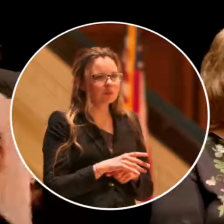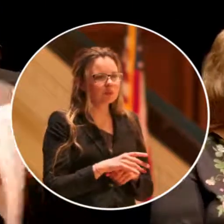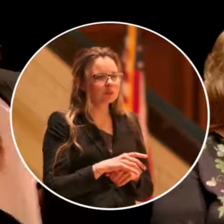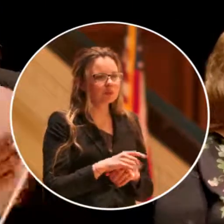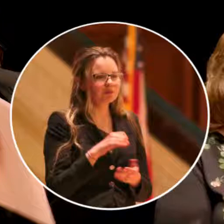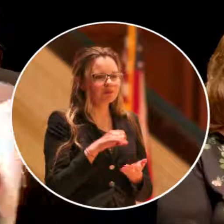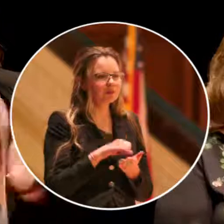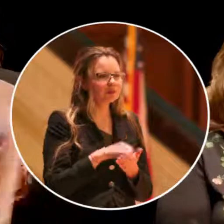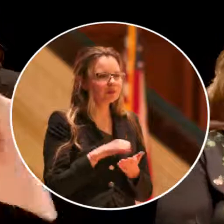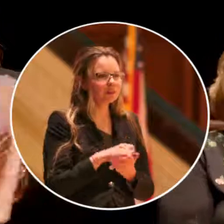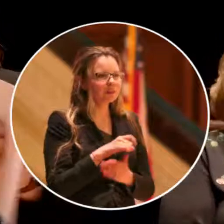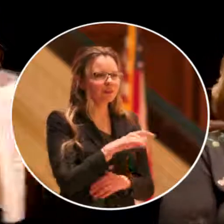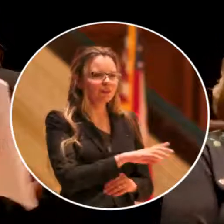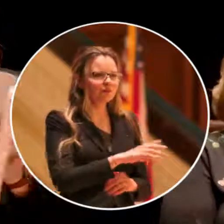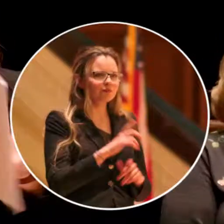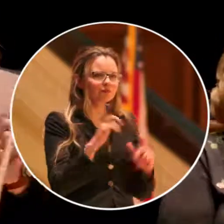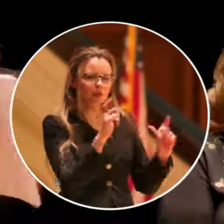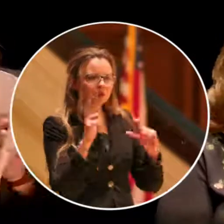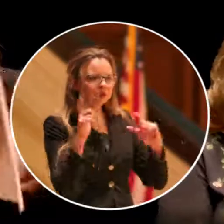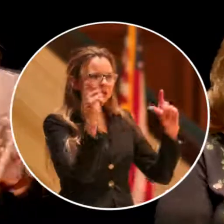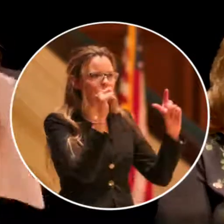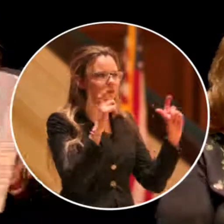takes our photos and makes us look